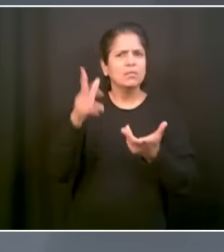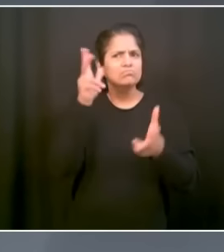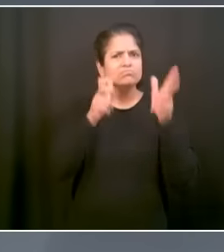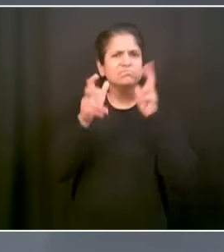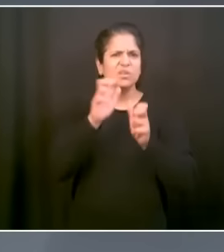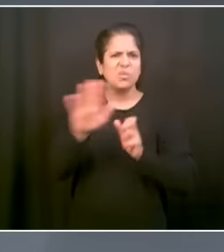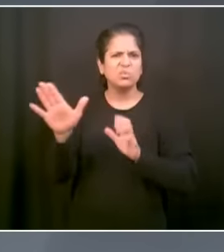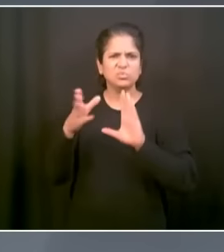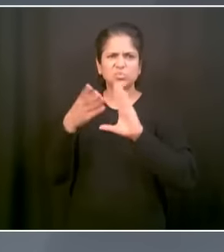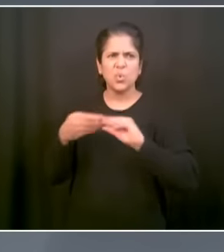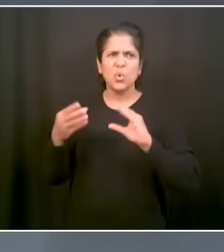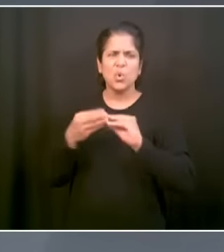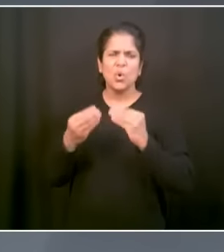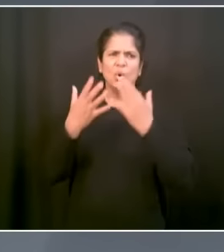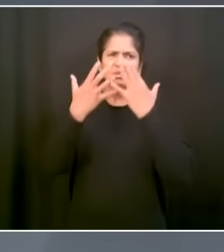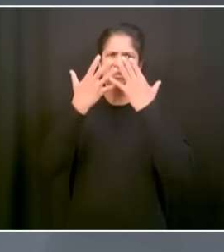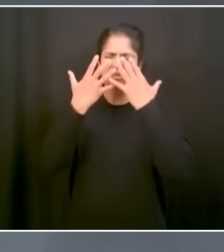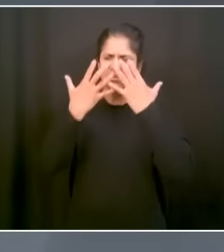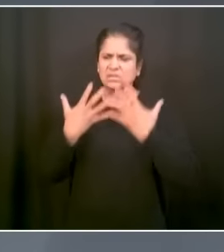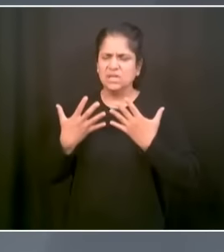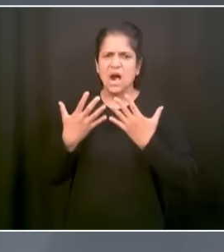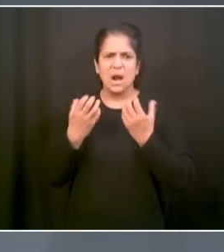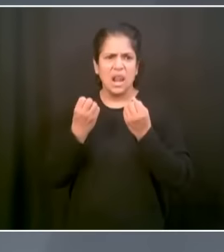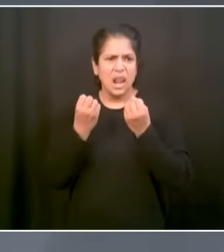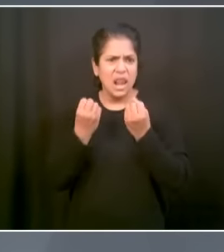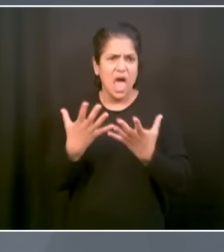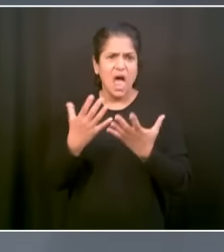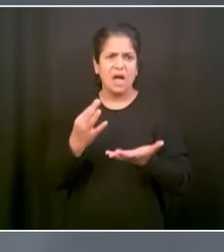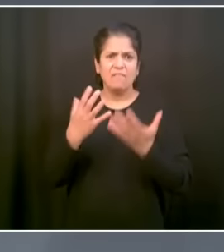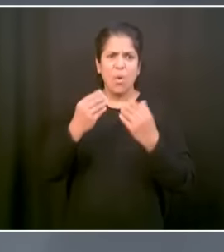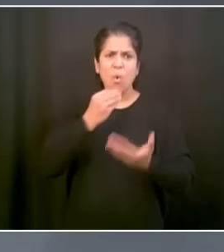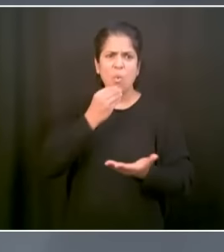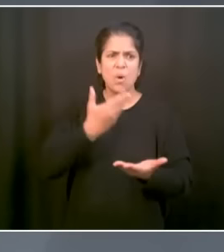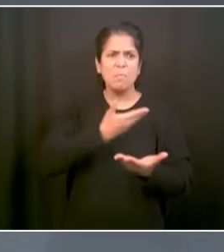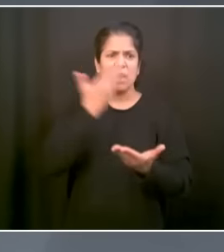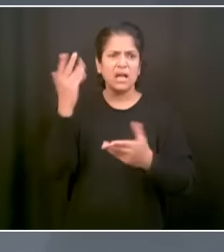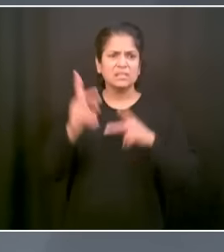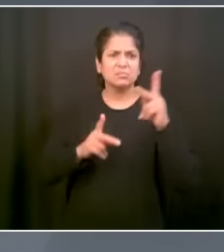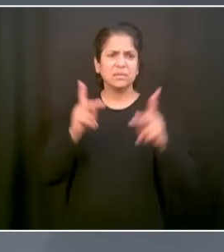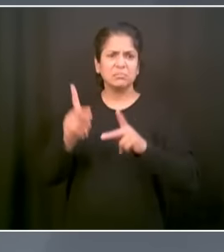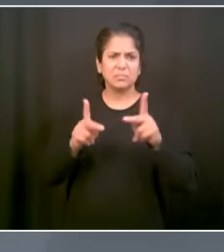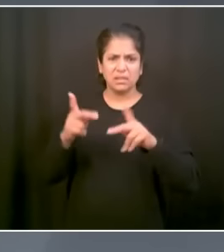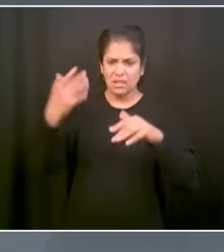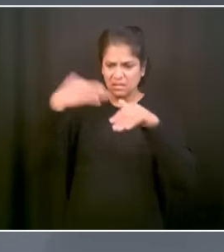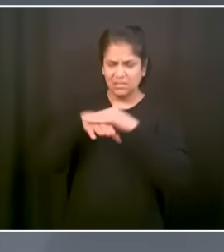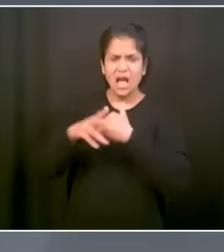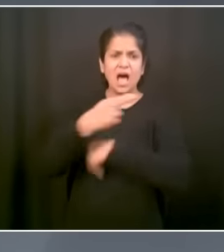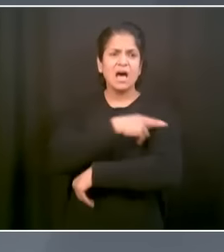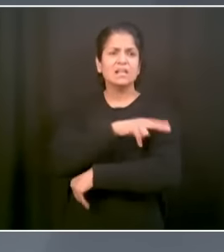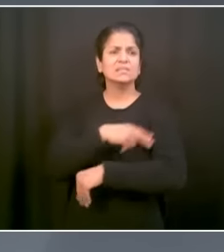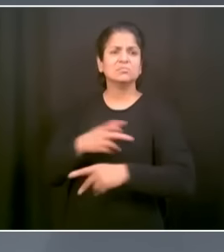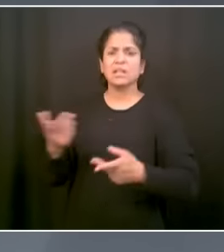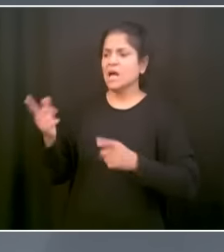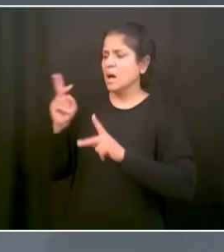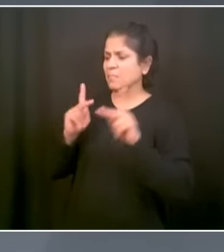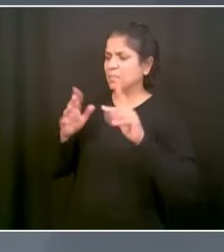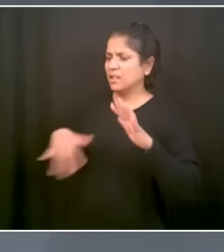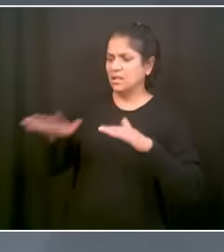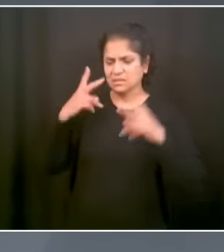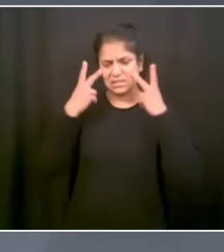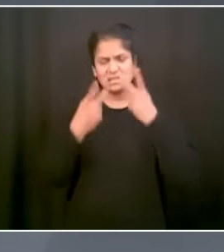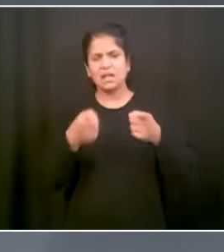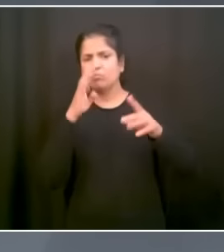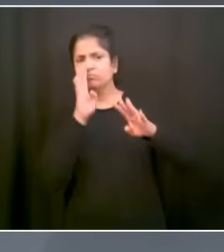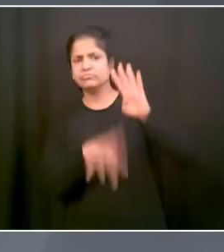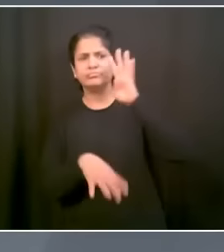are lost in the statistics that tend to dominate the reports. I met an older man who